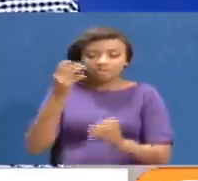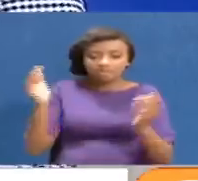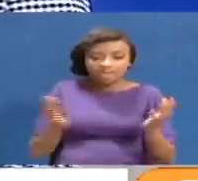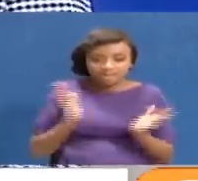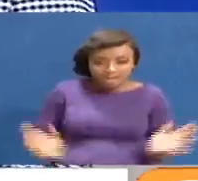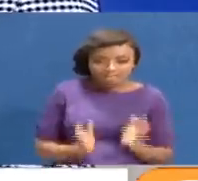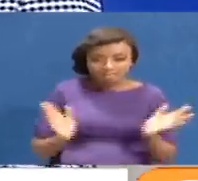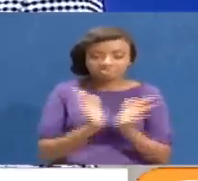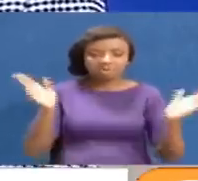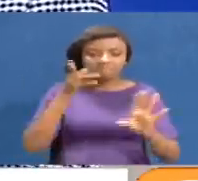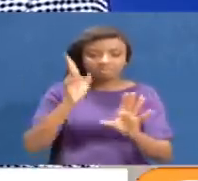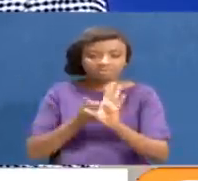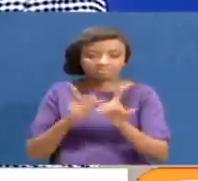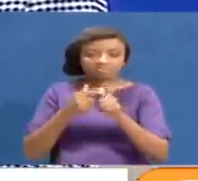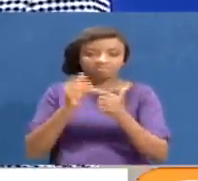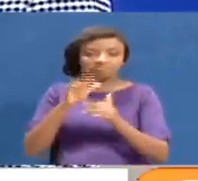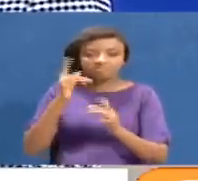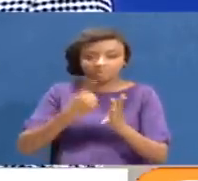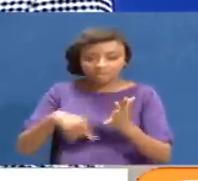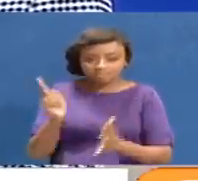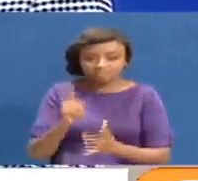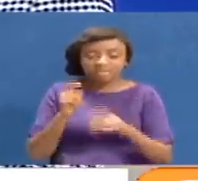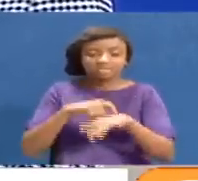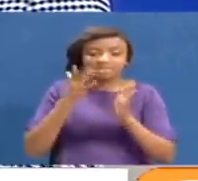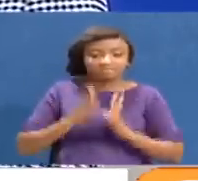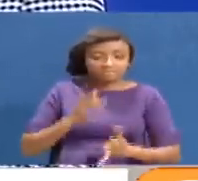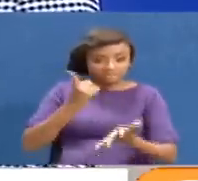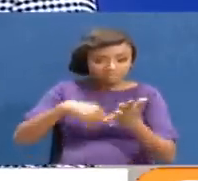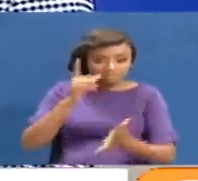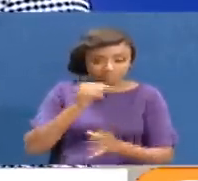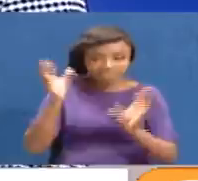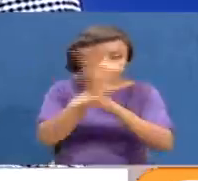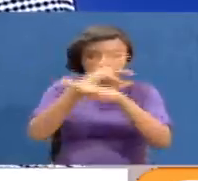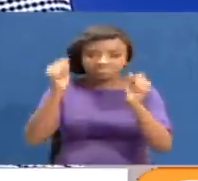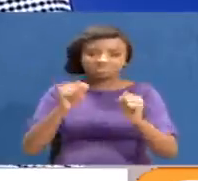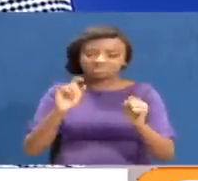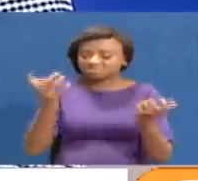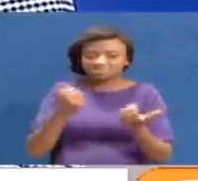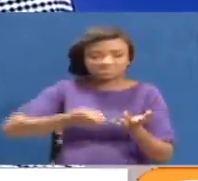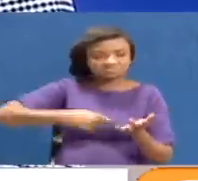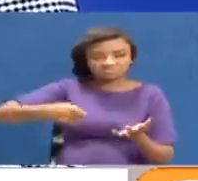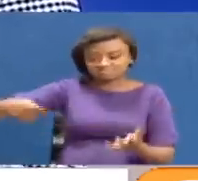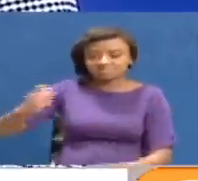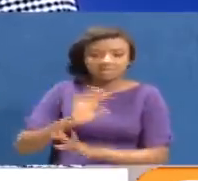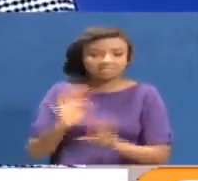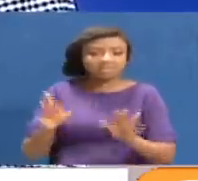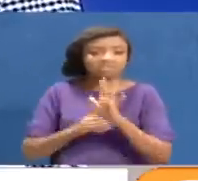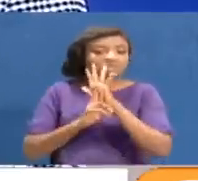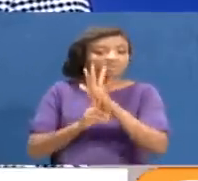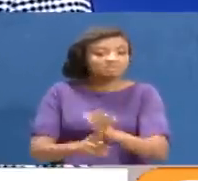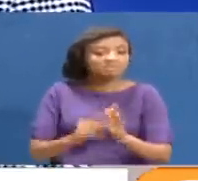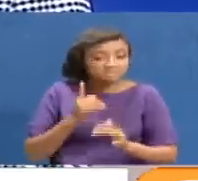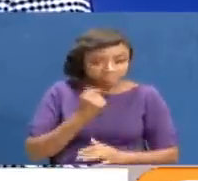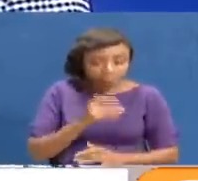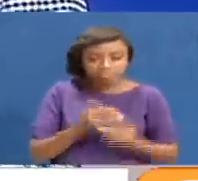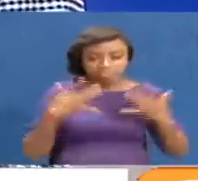participation, and then approve. Mm-hmm. And when the person is approved, the president does the formal appointment on behalf of the